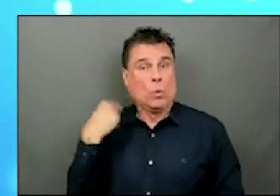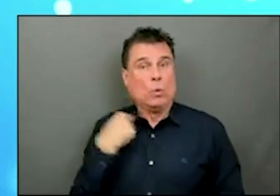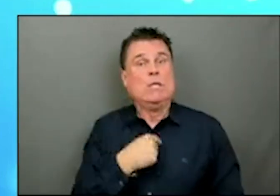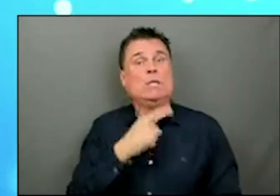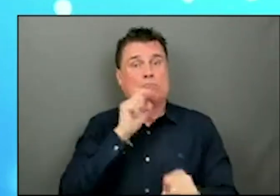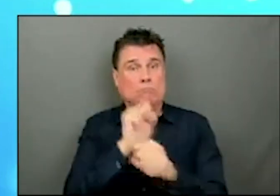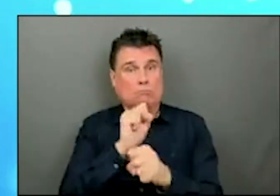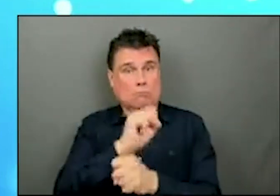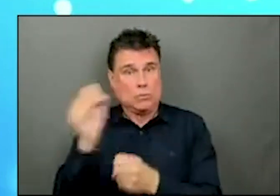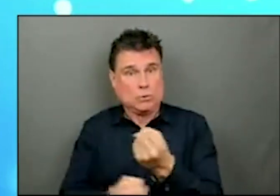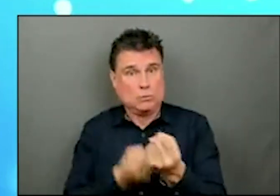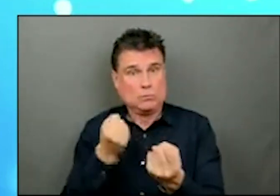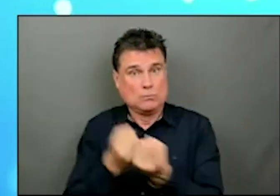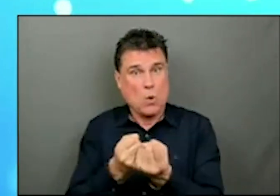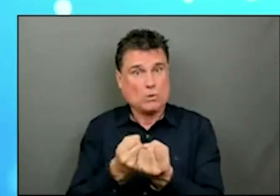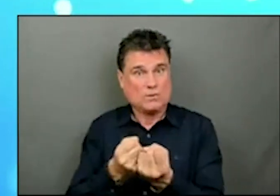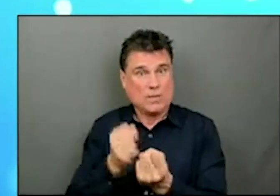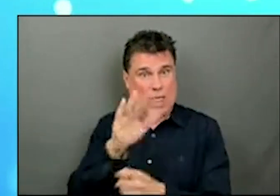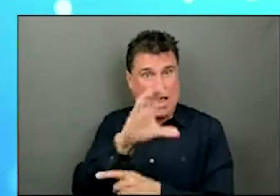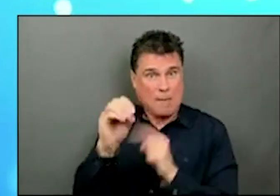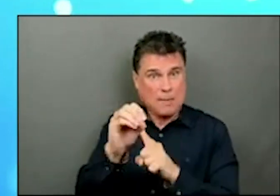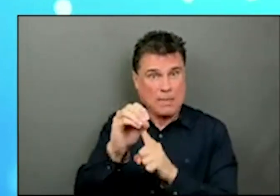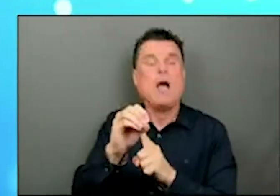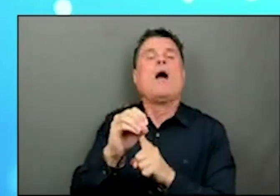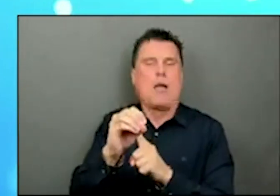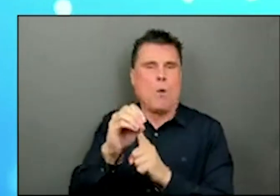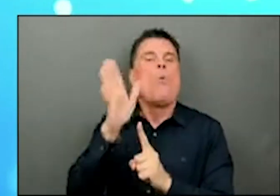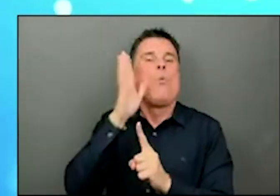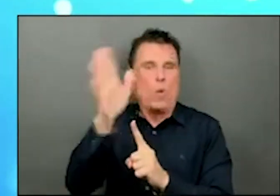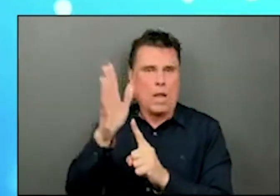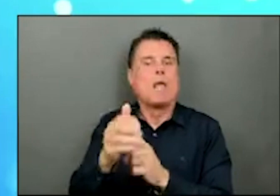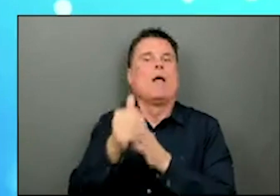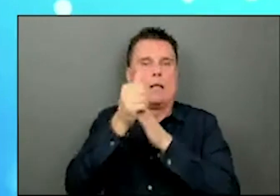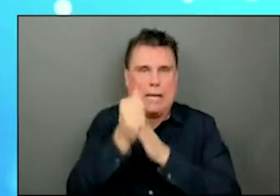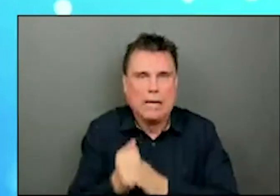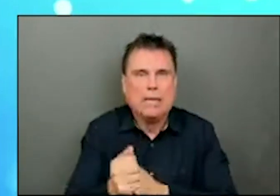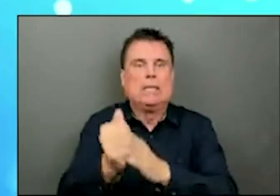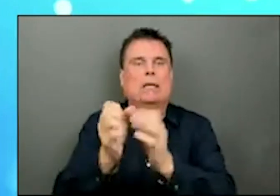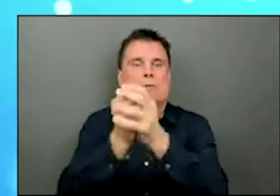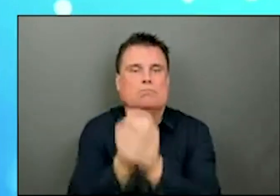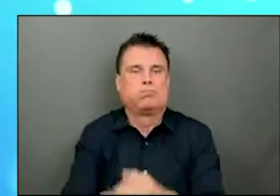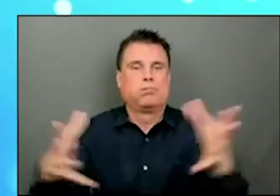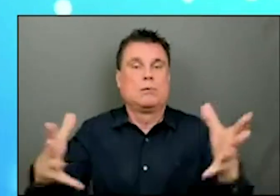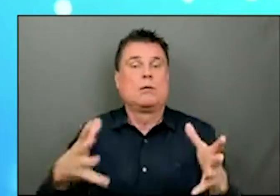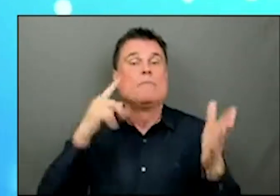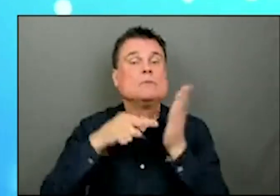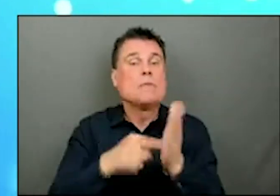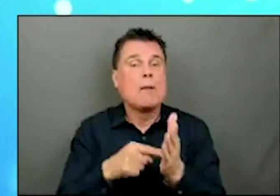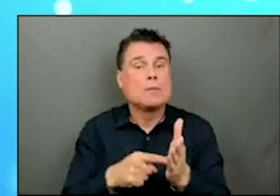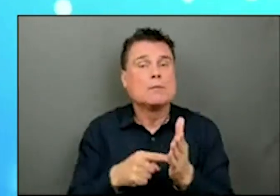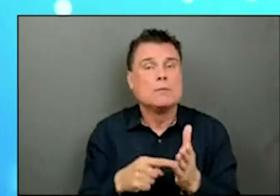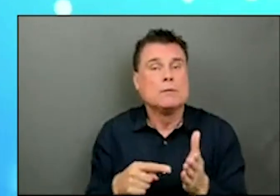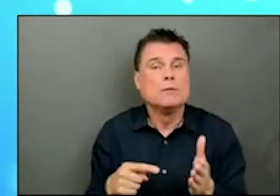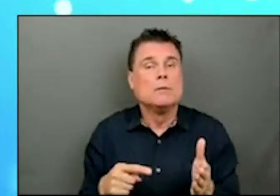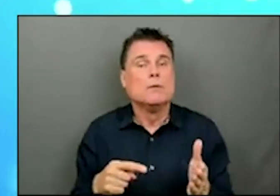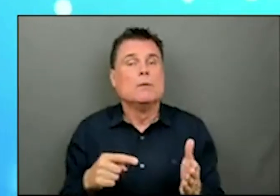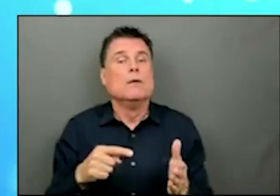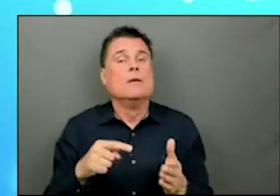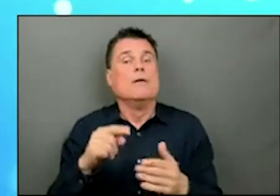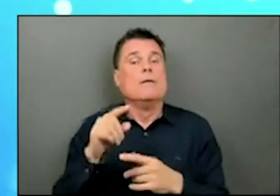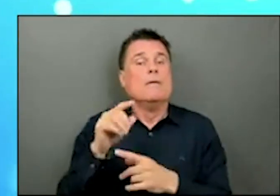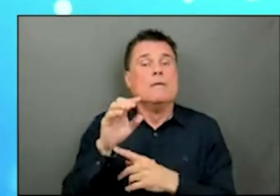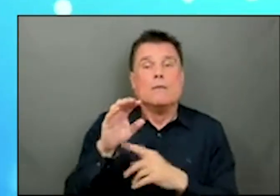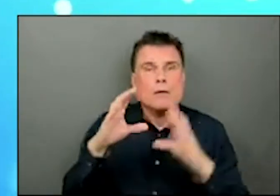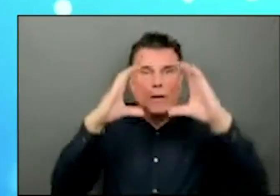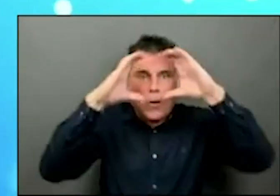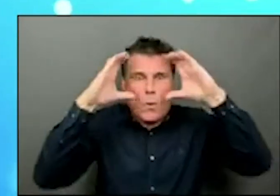globally. These leadership clusters in BC include gaming, FX, animation, and virtual reality now being used in almost